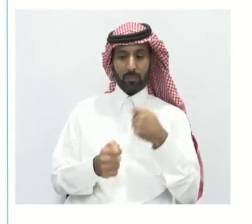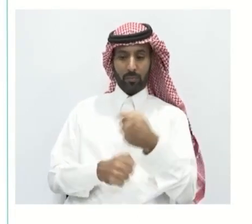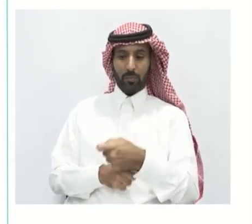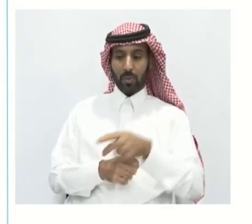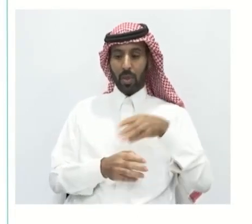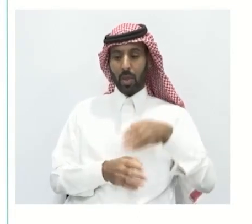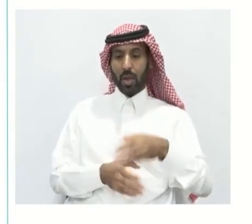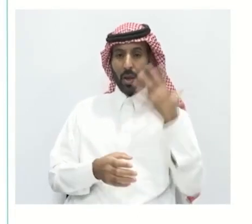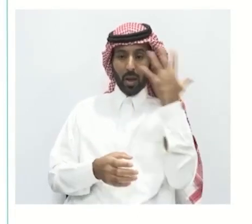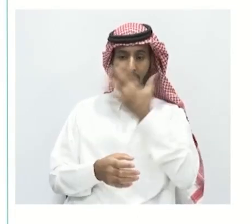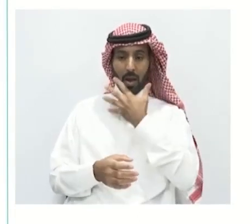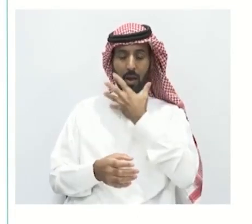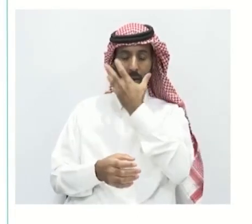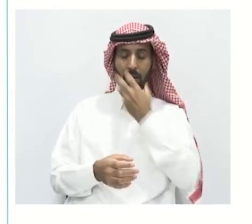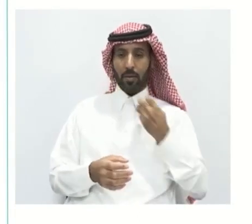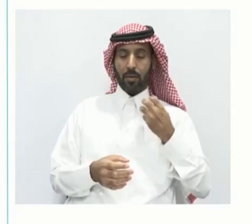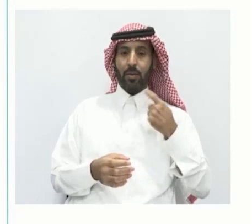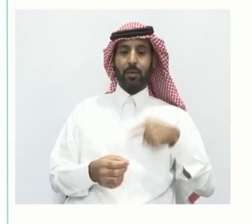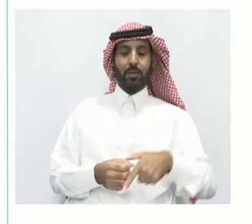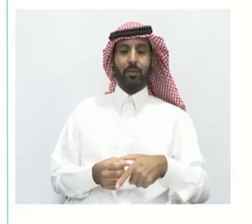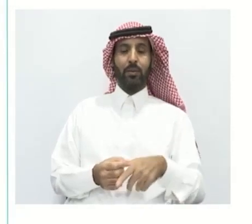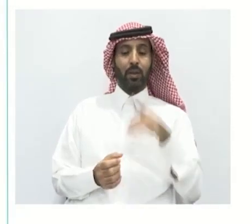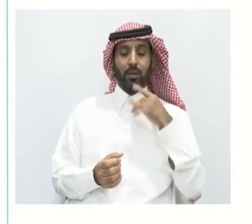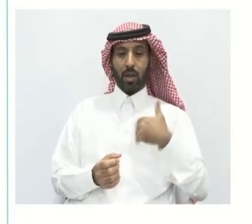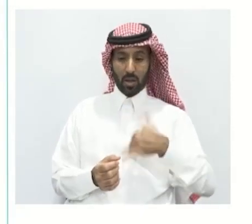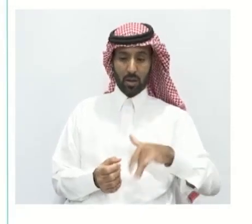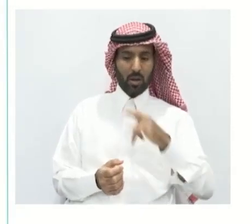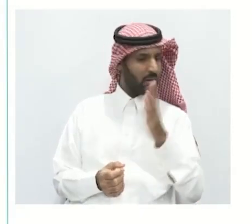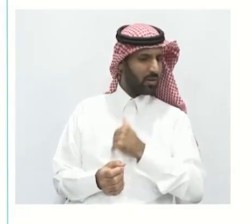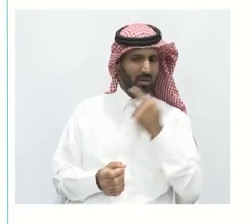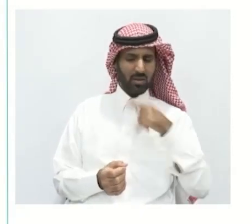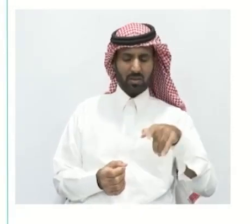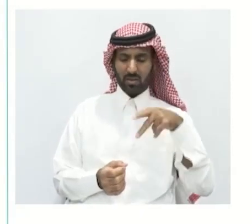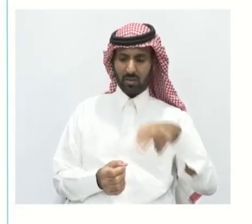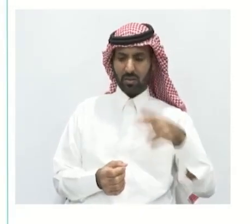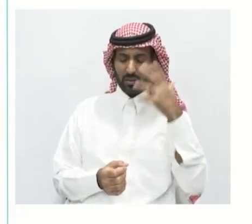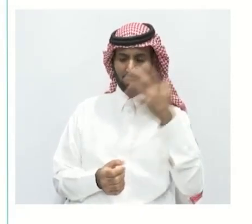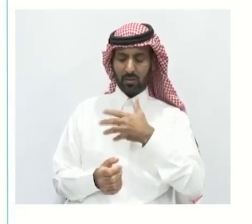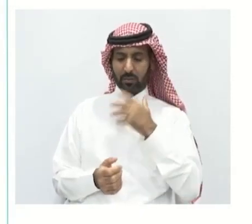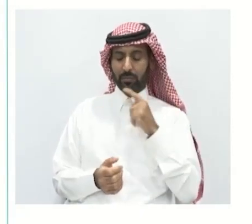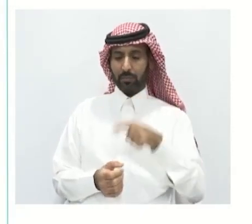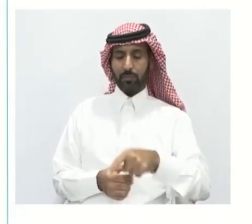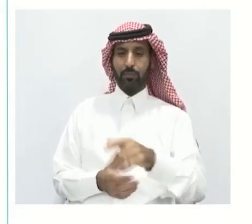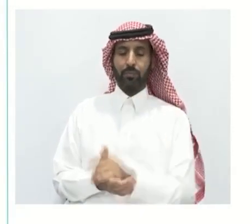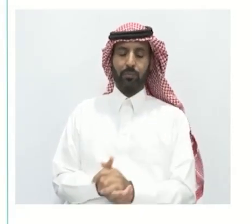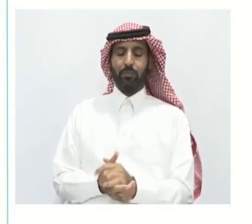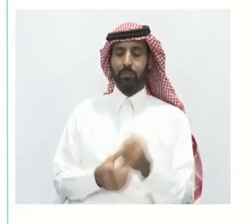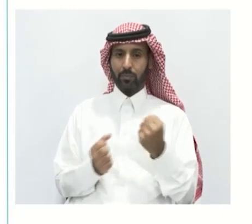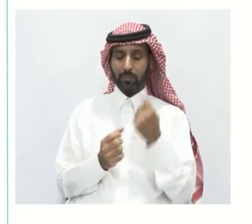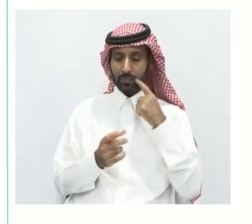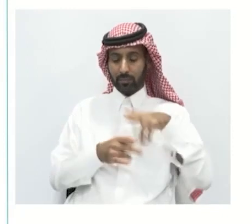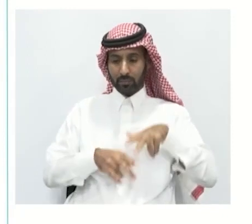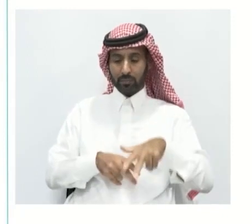ski mask. So I, very good. I didn't go to the ski store snow, to